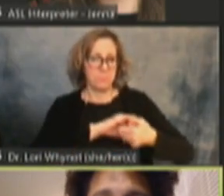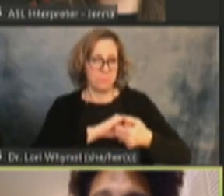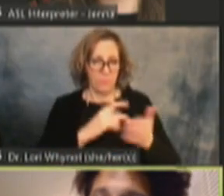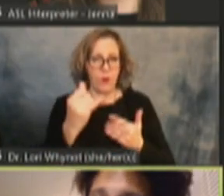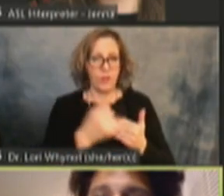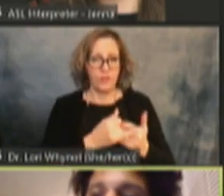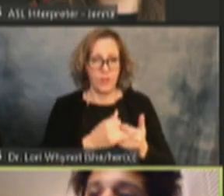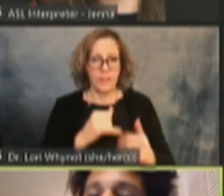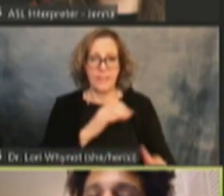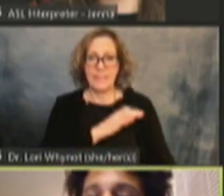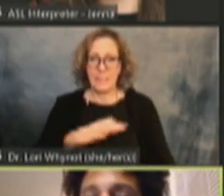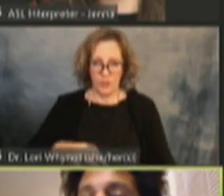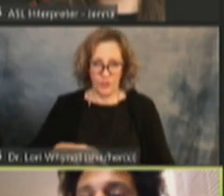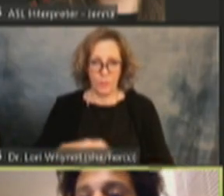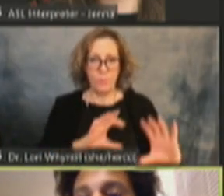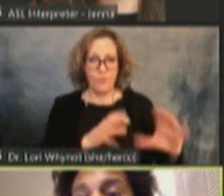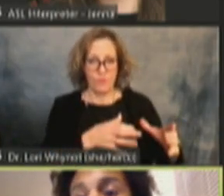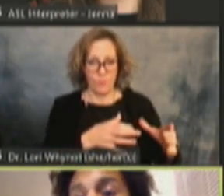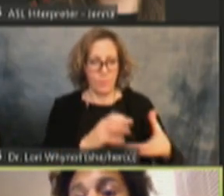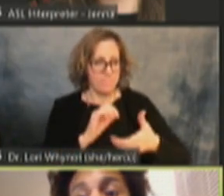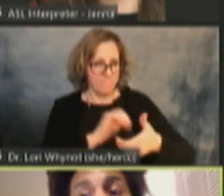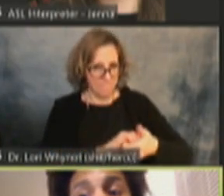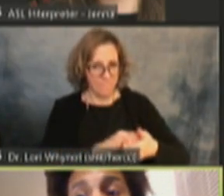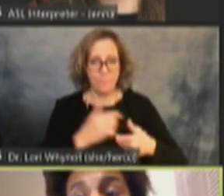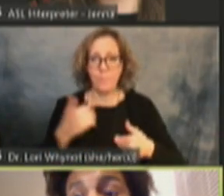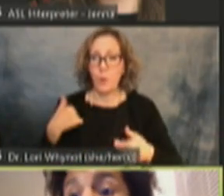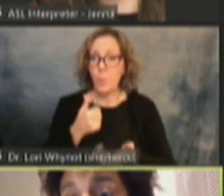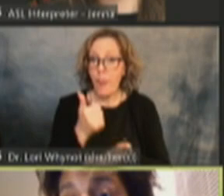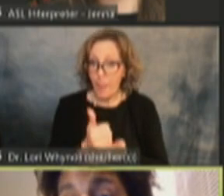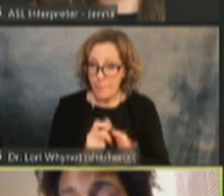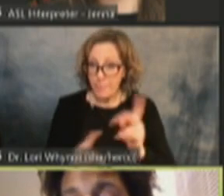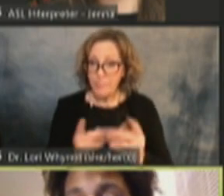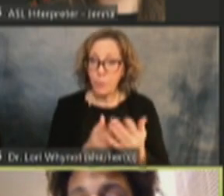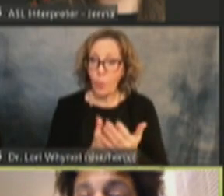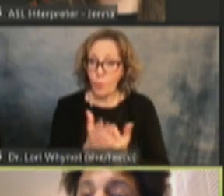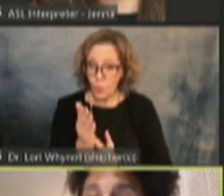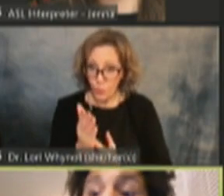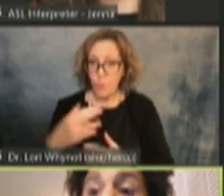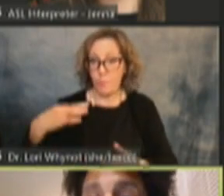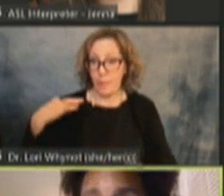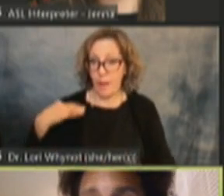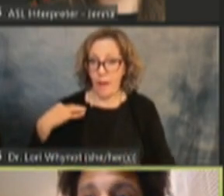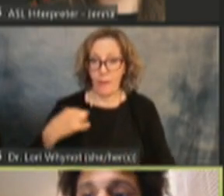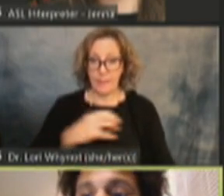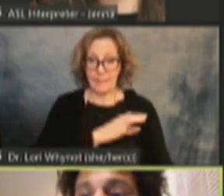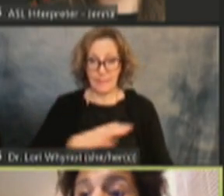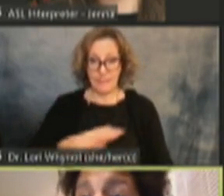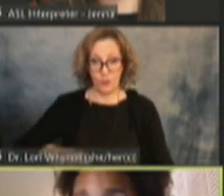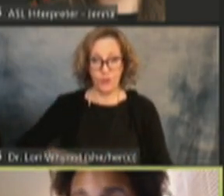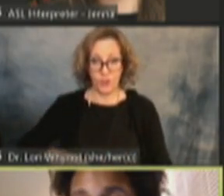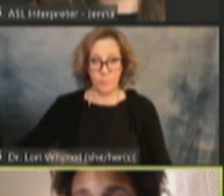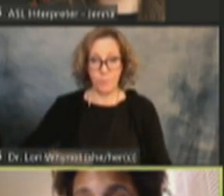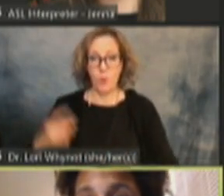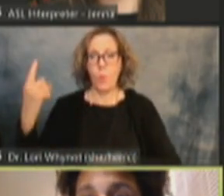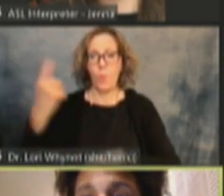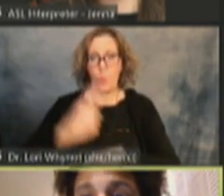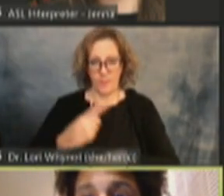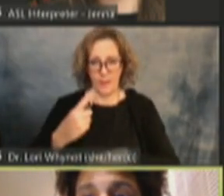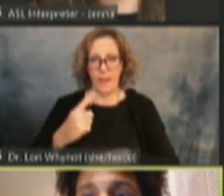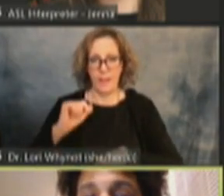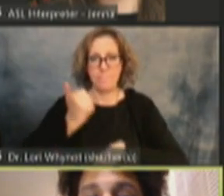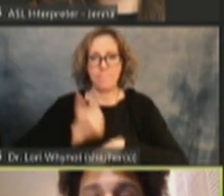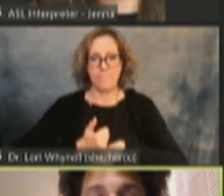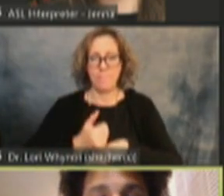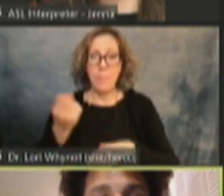we essentially help a lot of folks apply for citizenship in one day. But folks do have to qualify to apply for